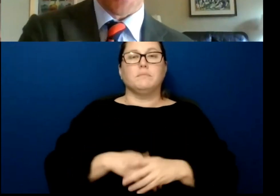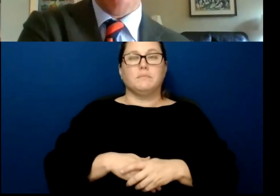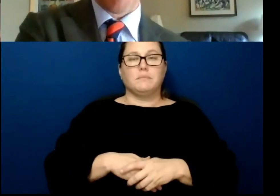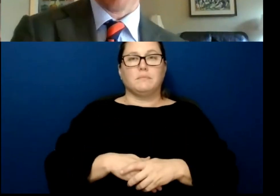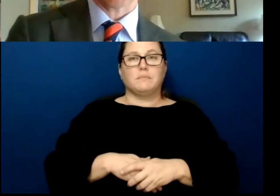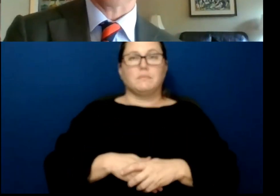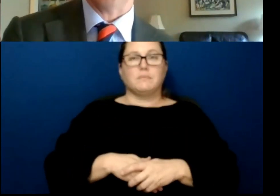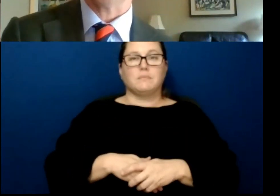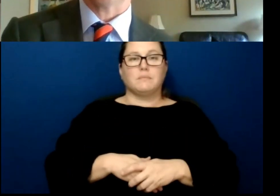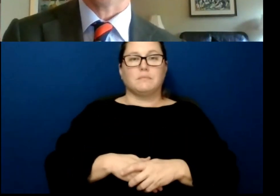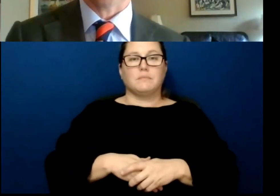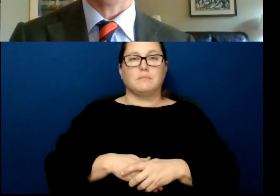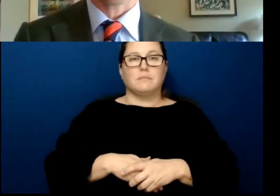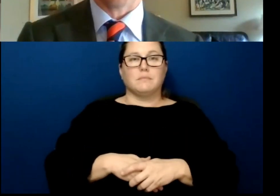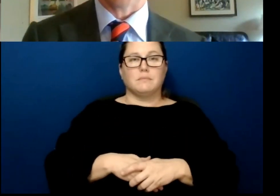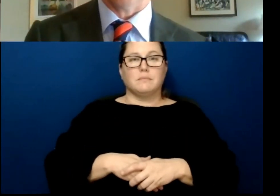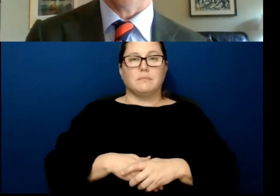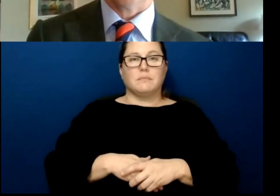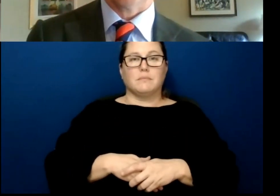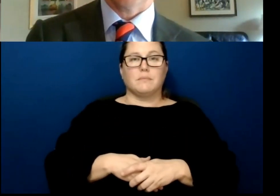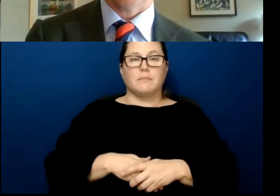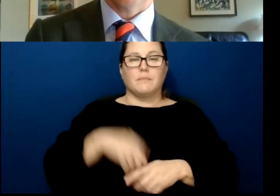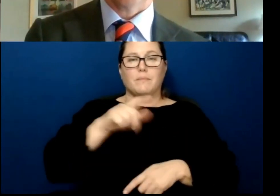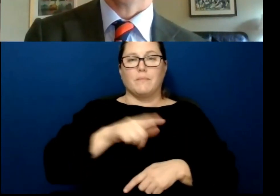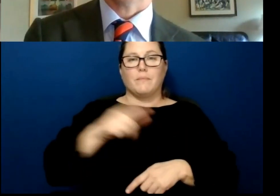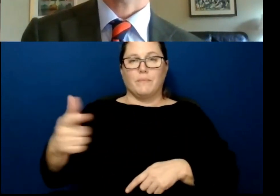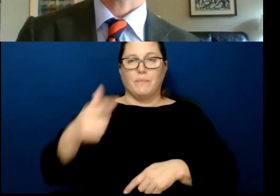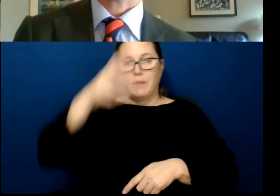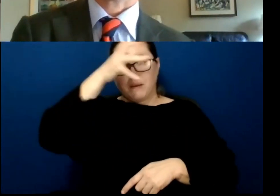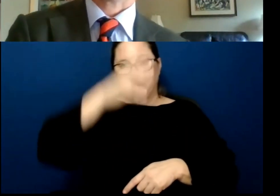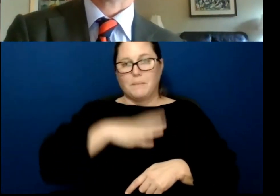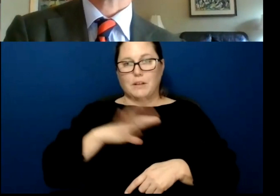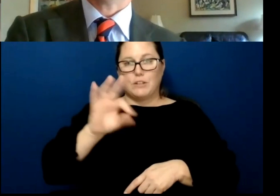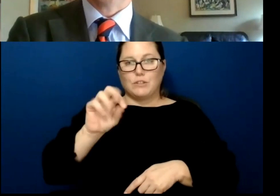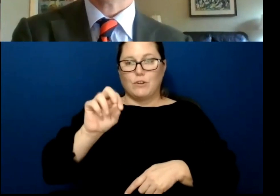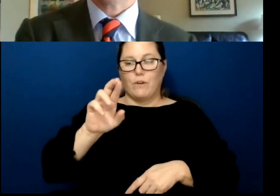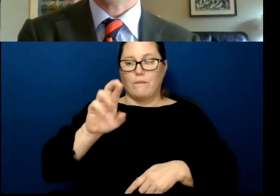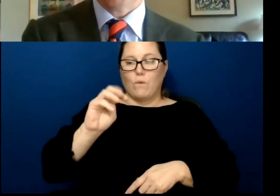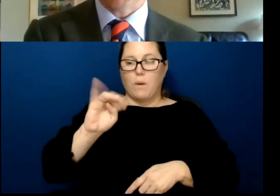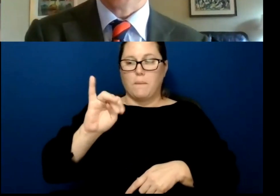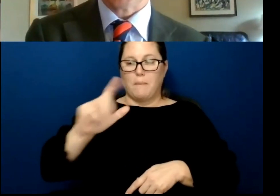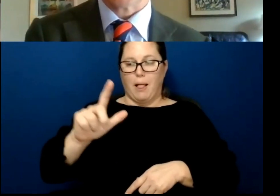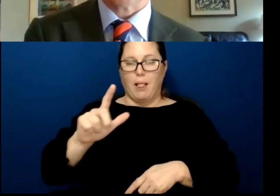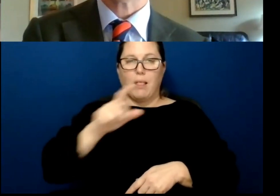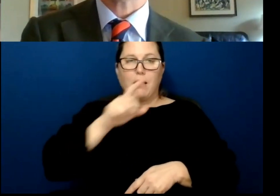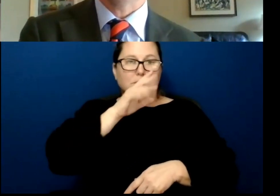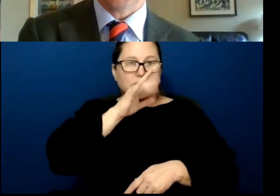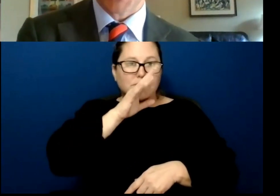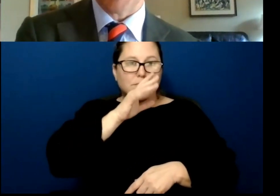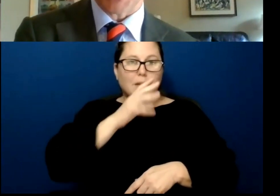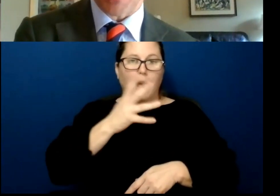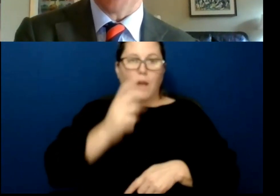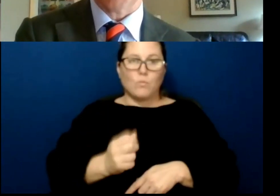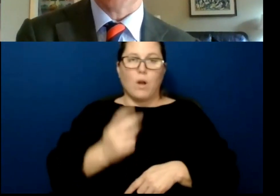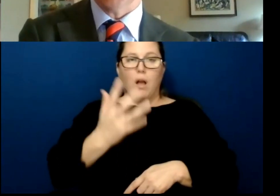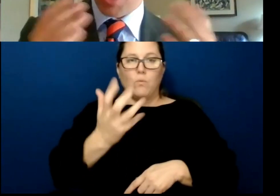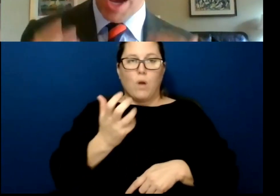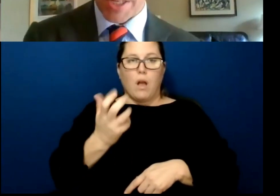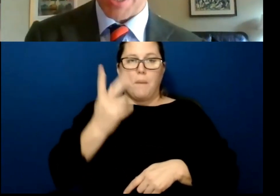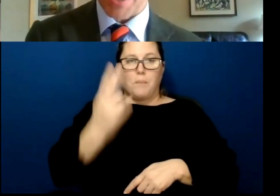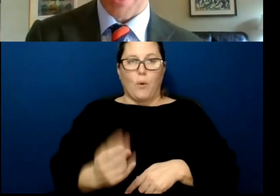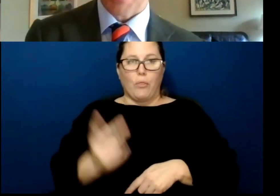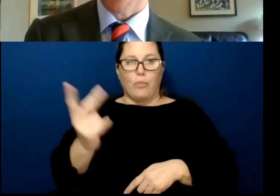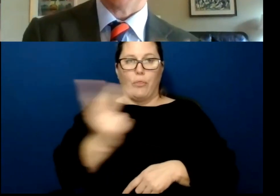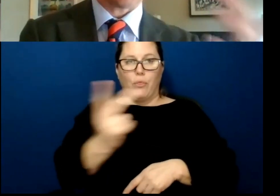special guest. So Mr. Fermil, you can flip on your mic again. Okay. And I want them to both first introduce themselves